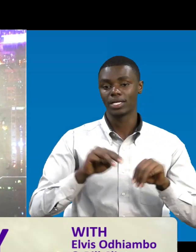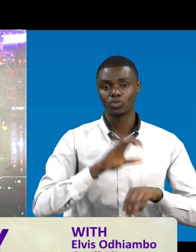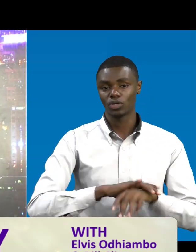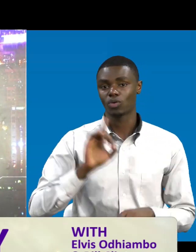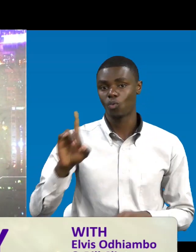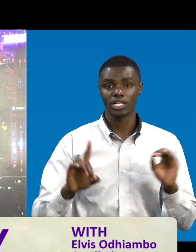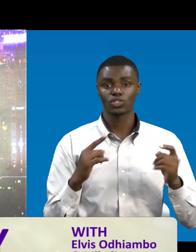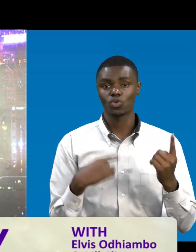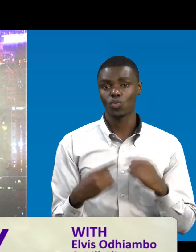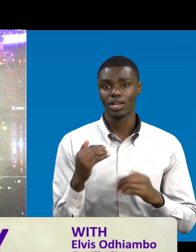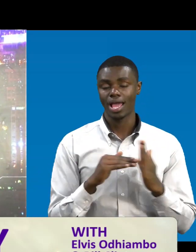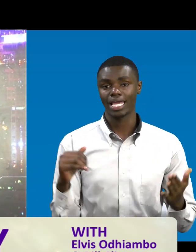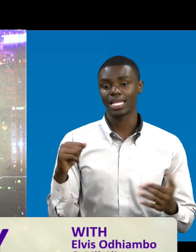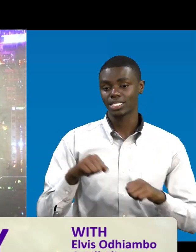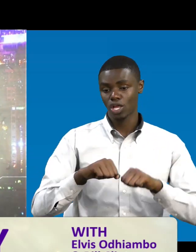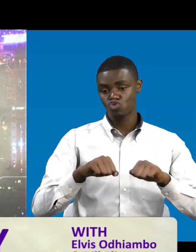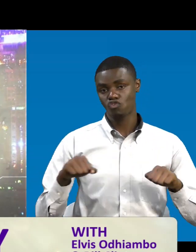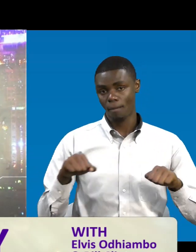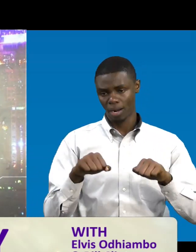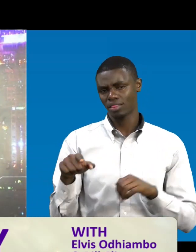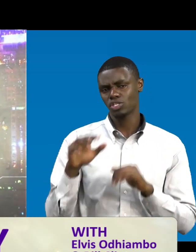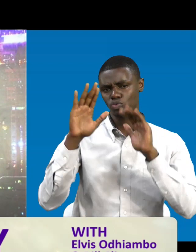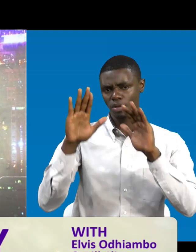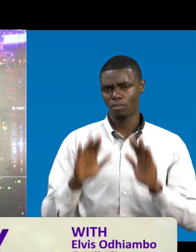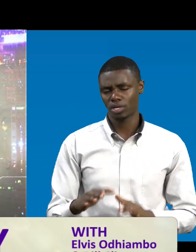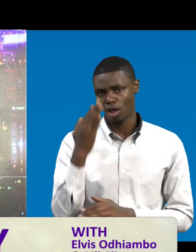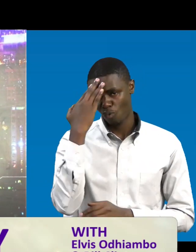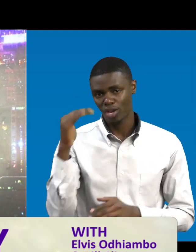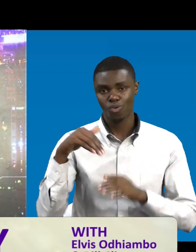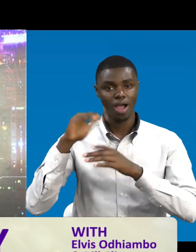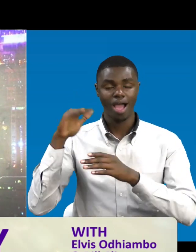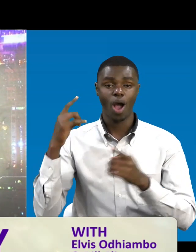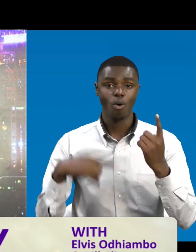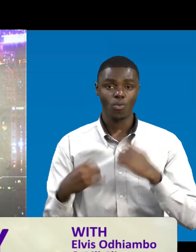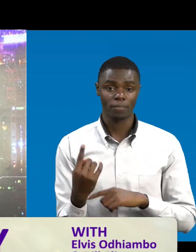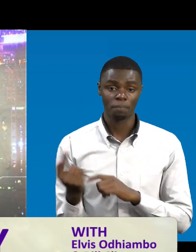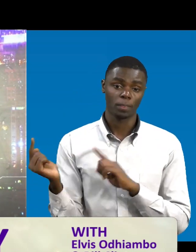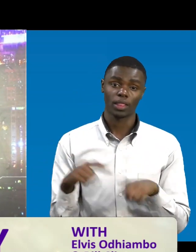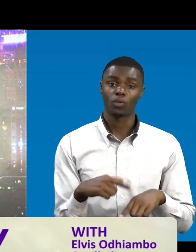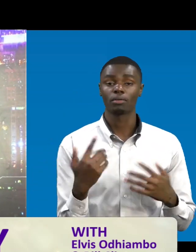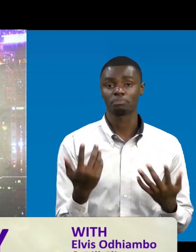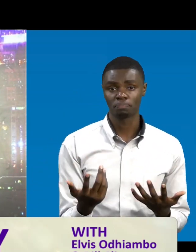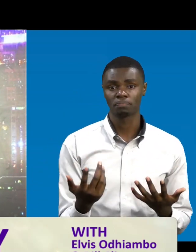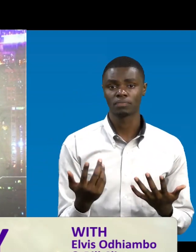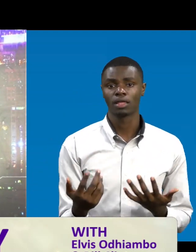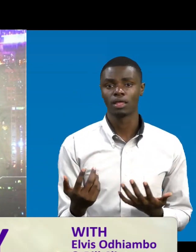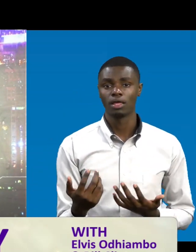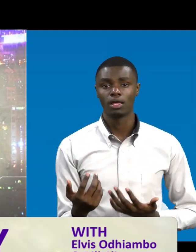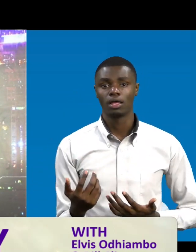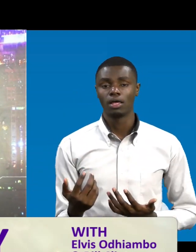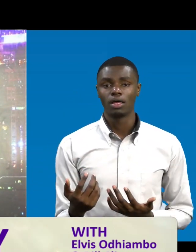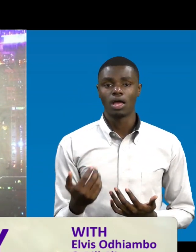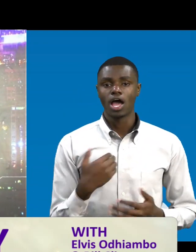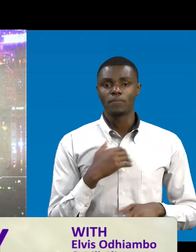1-0 win against Sofapaka, and this was crucial because it was an away win, and it comes on the fact that they have